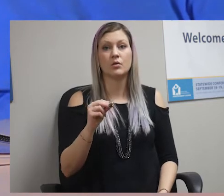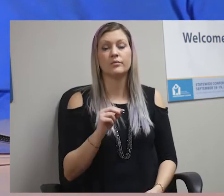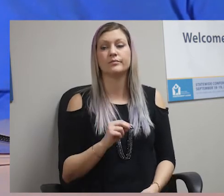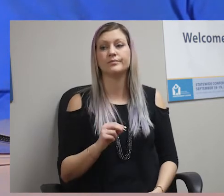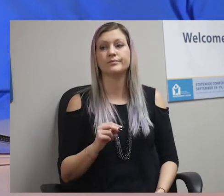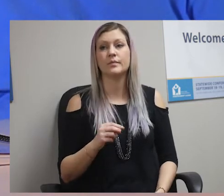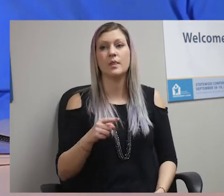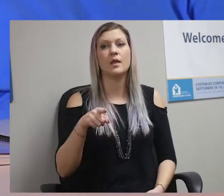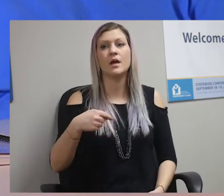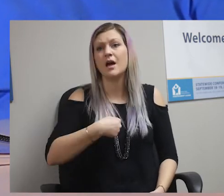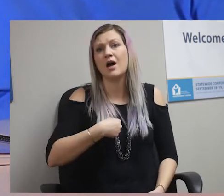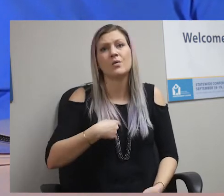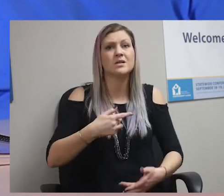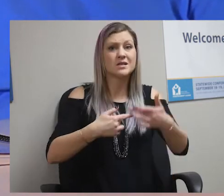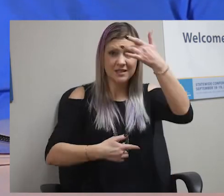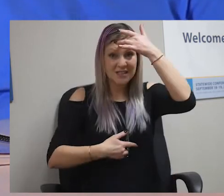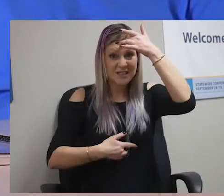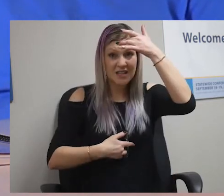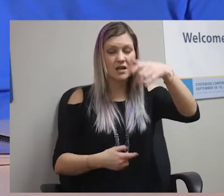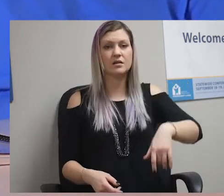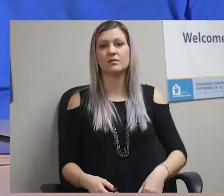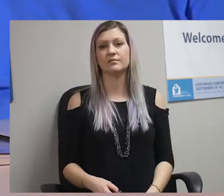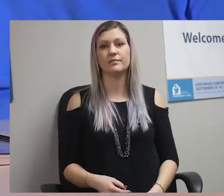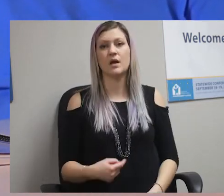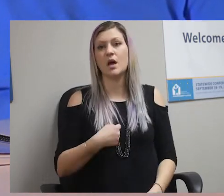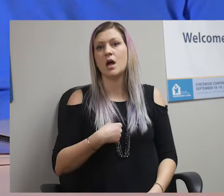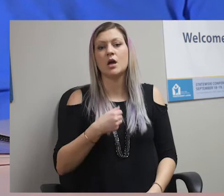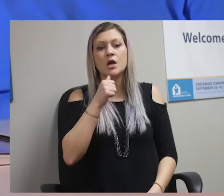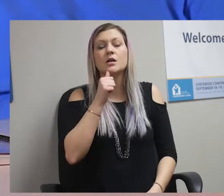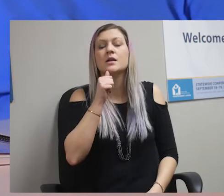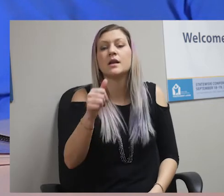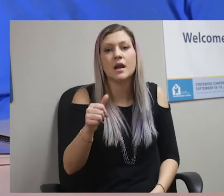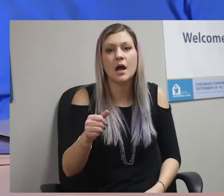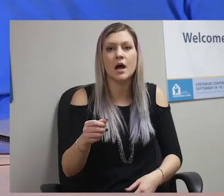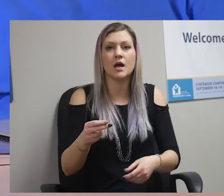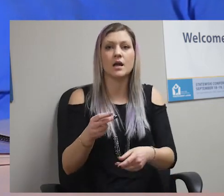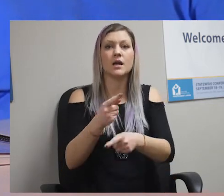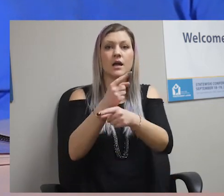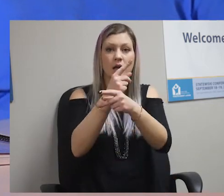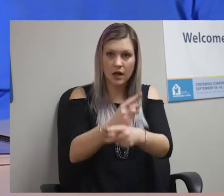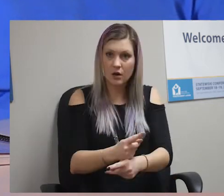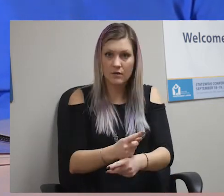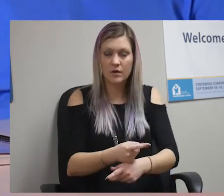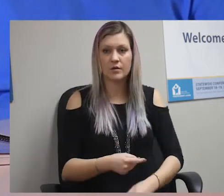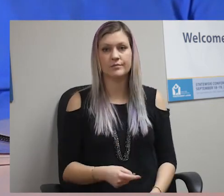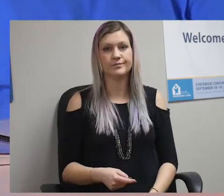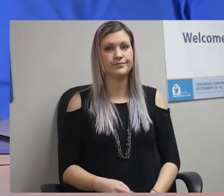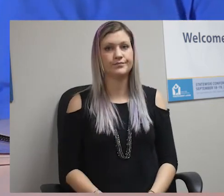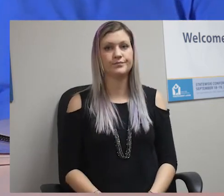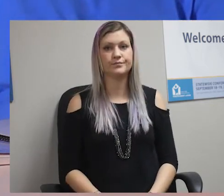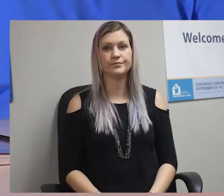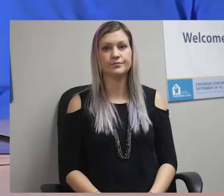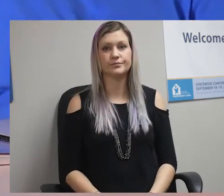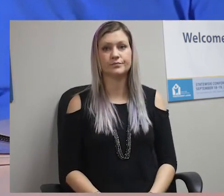and that I wasn't capable of taking care of her. My daughter and granddaughter told them the same thing, except for